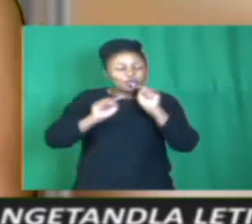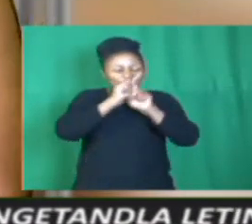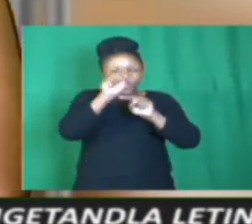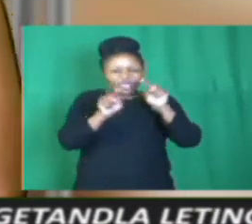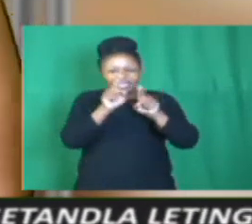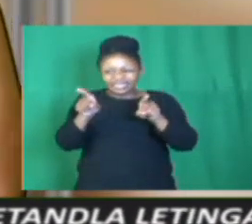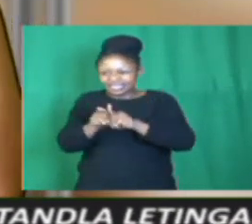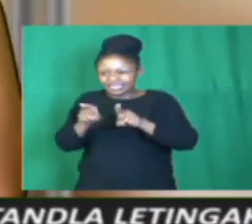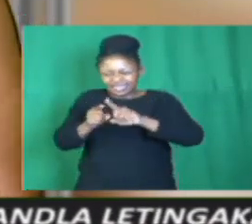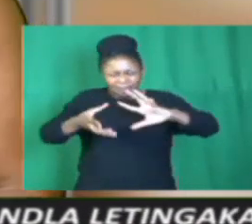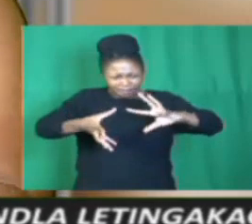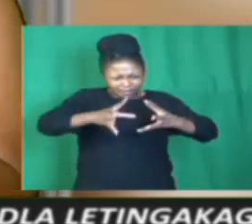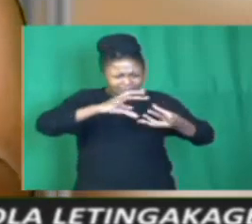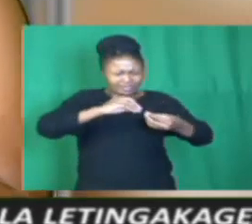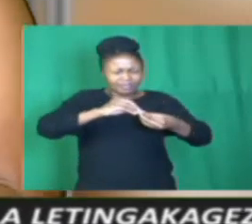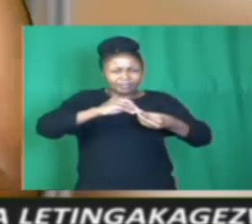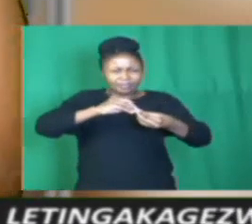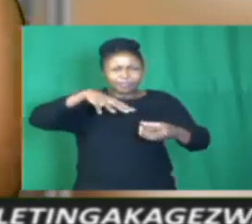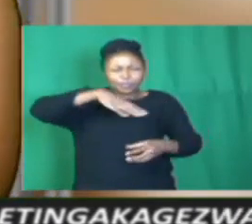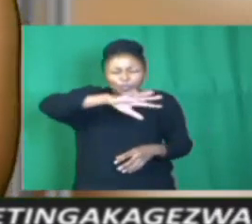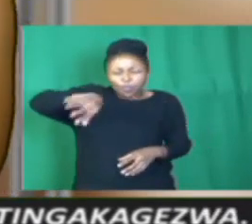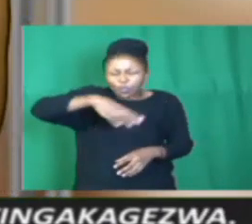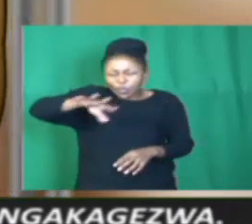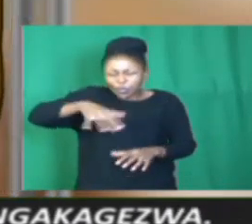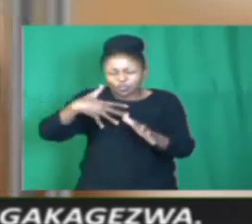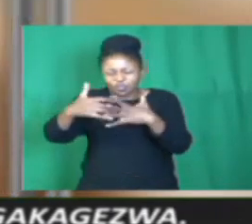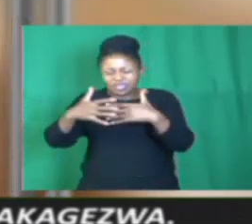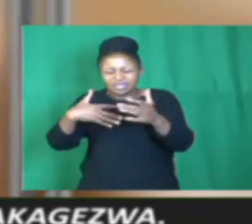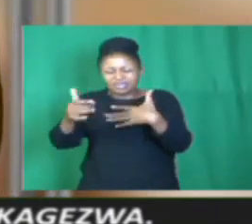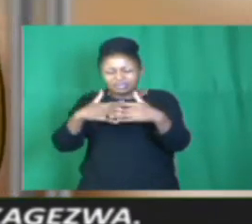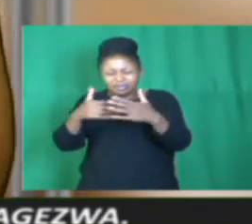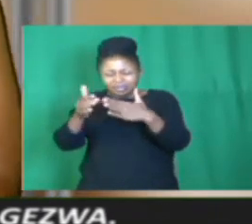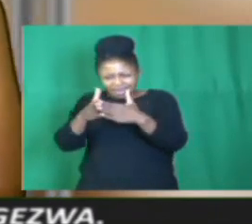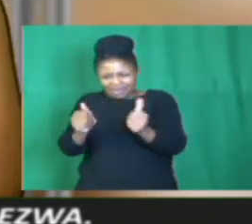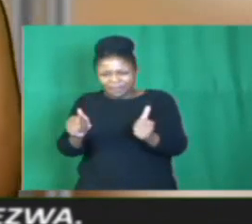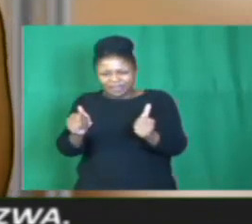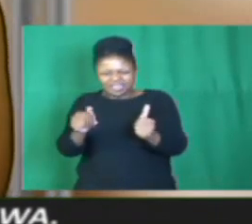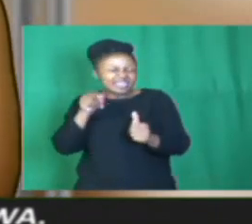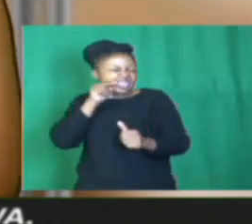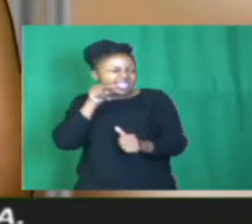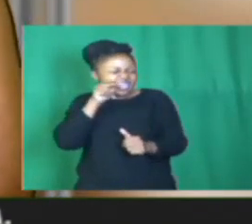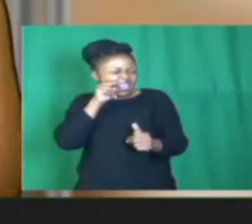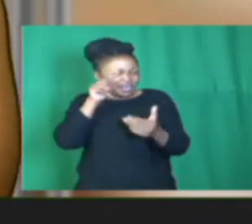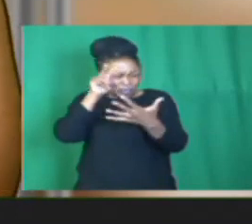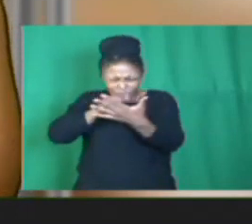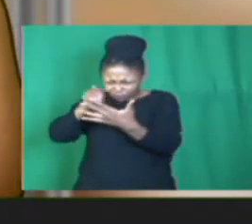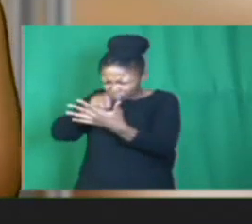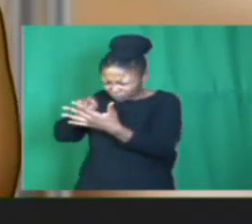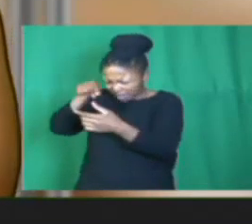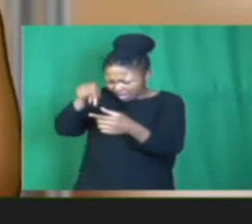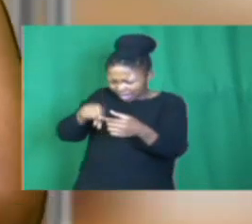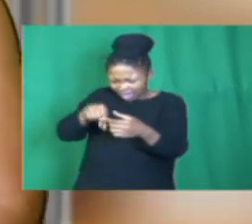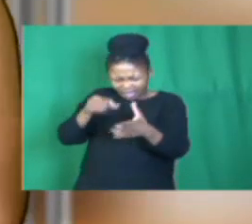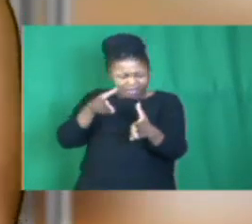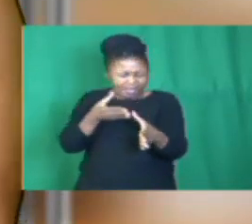summary of the whole passage, and you will not basically expect to get the answers from